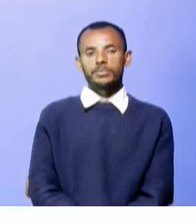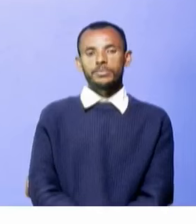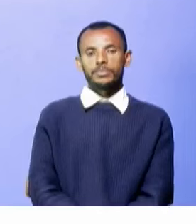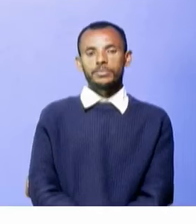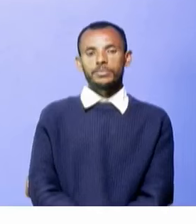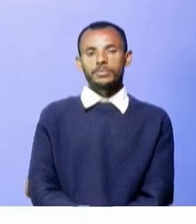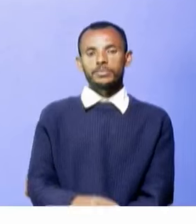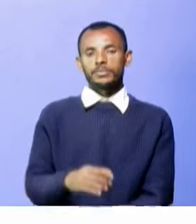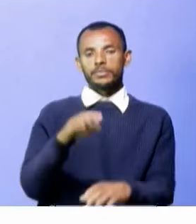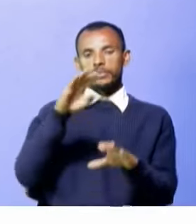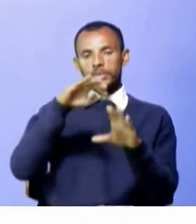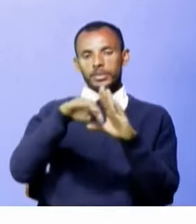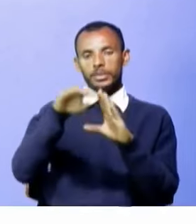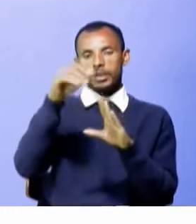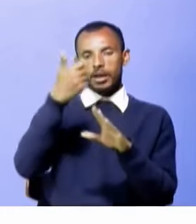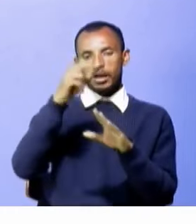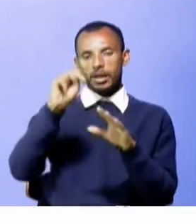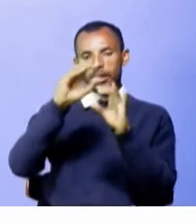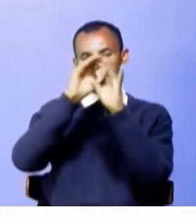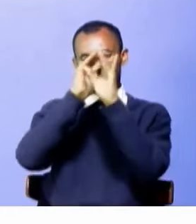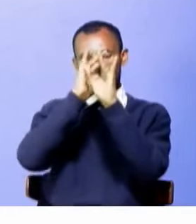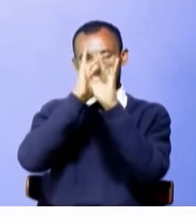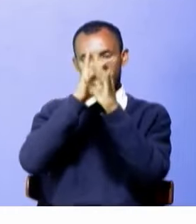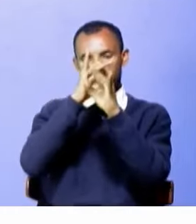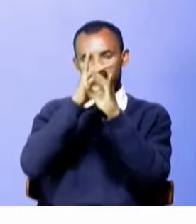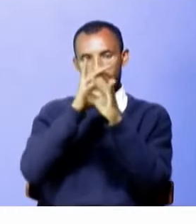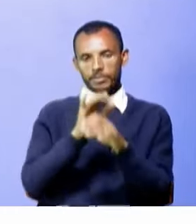in an experiment